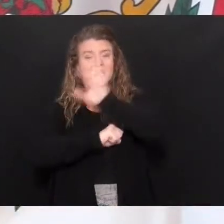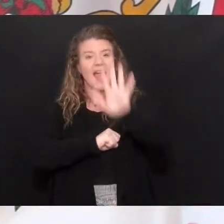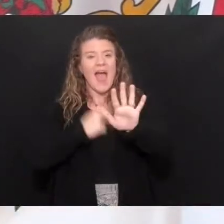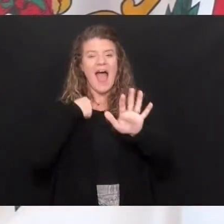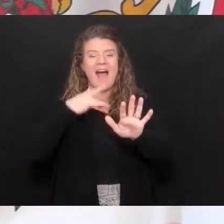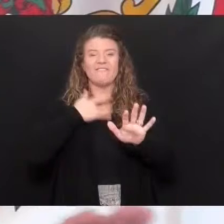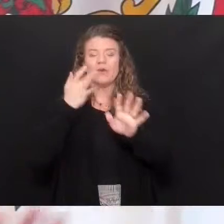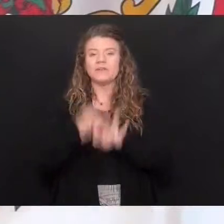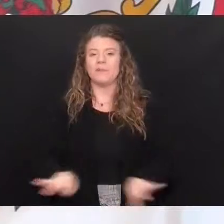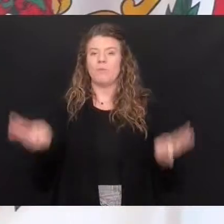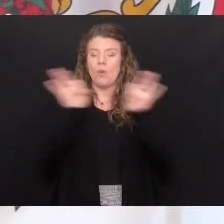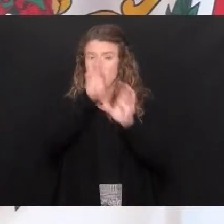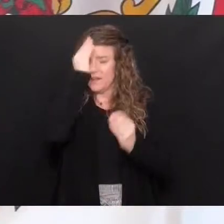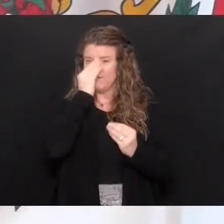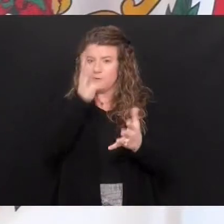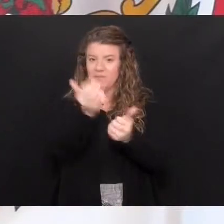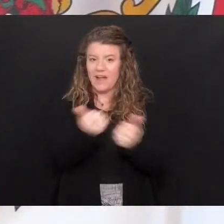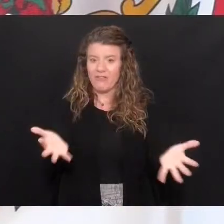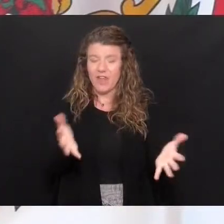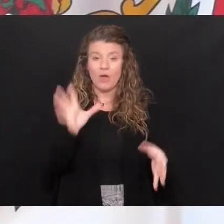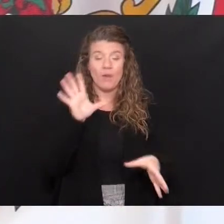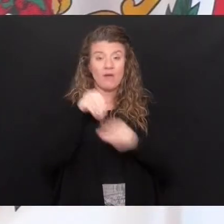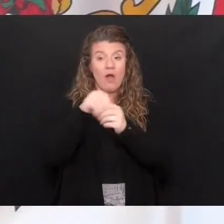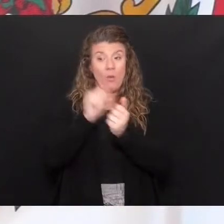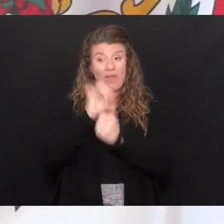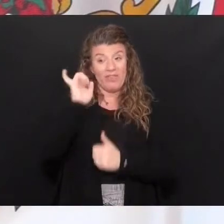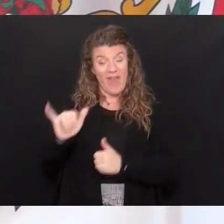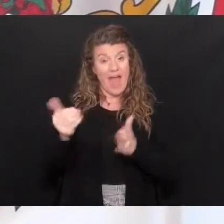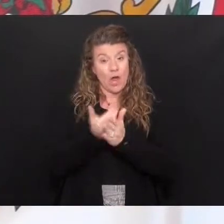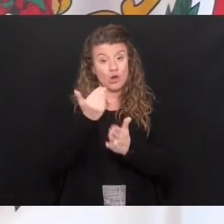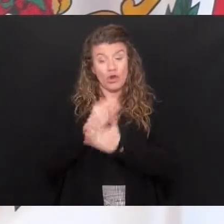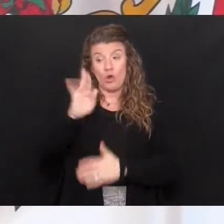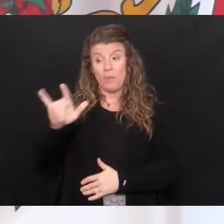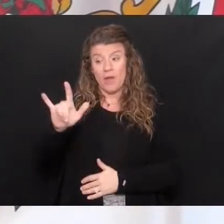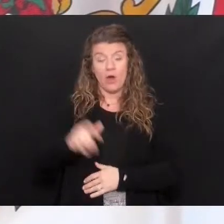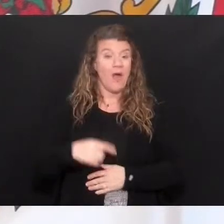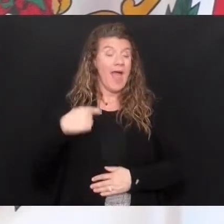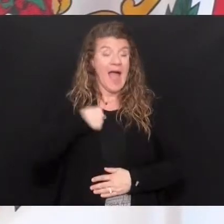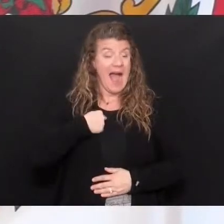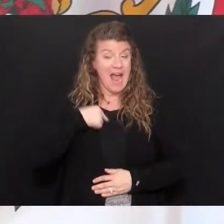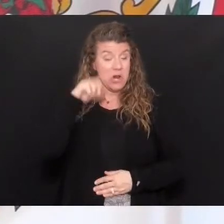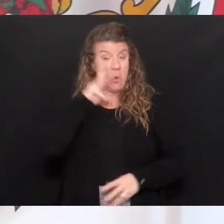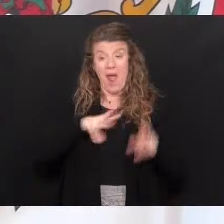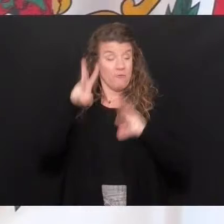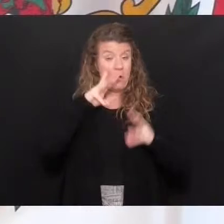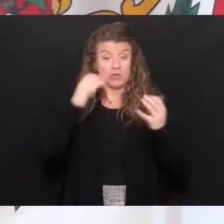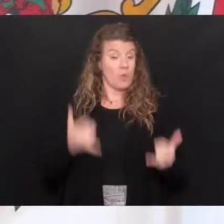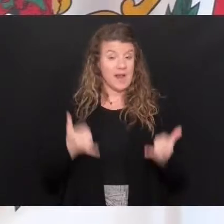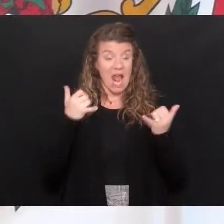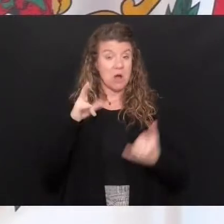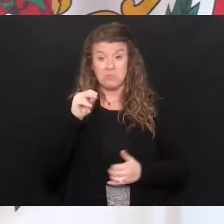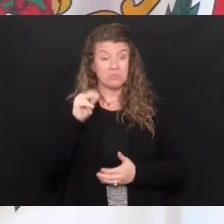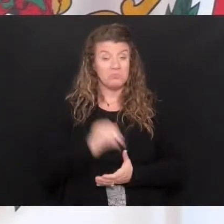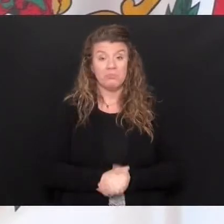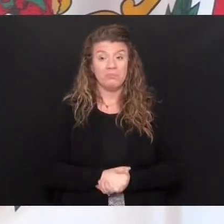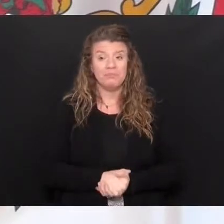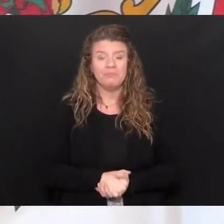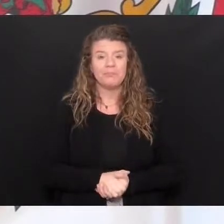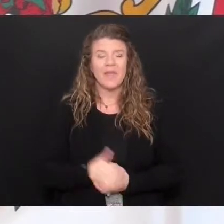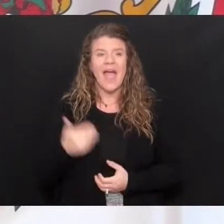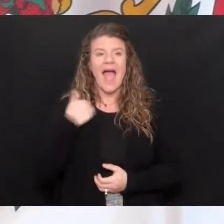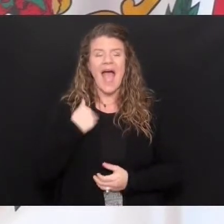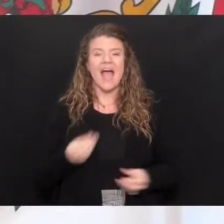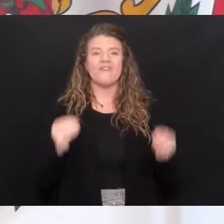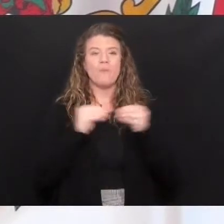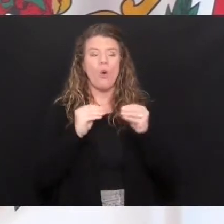foundation. In regard to the infrastructure, I don't have concerns right now. I have more wishes